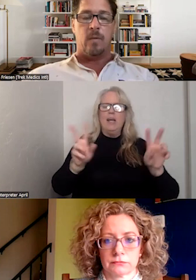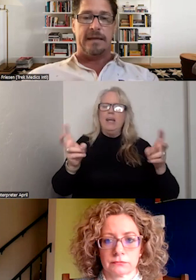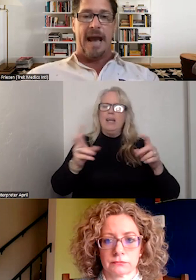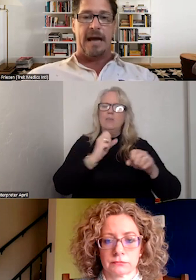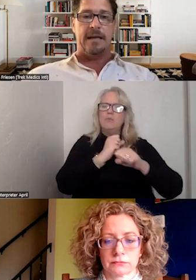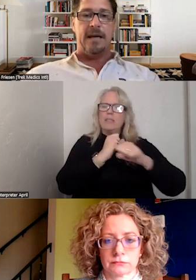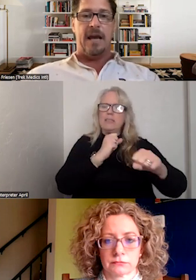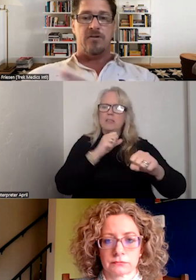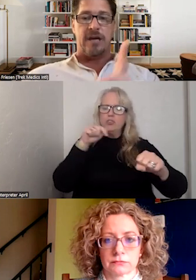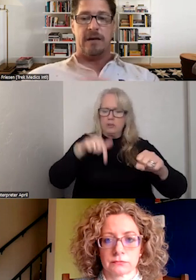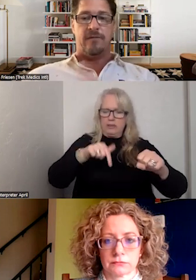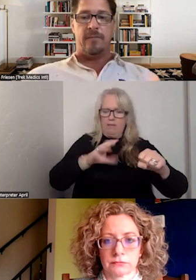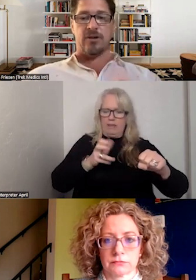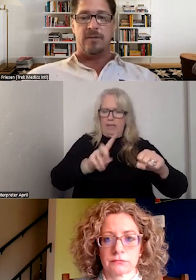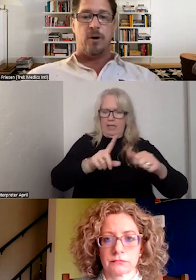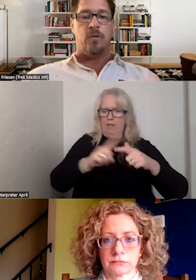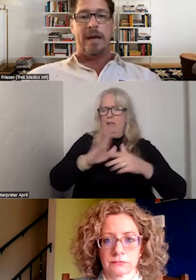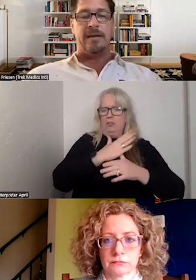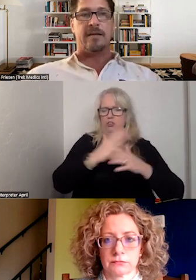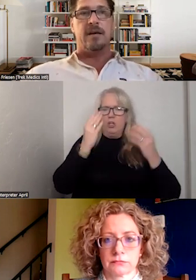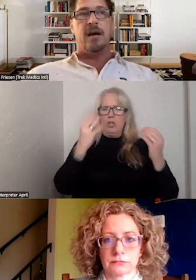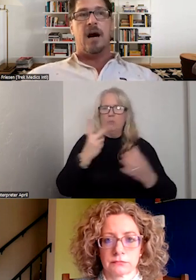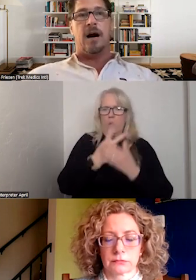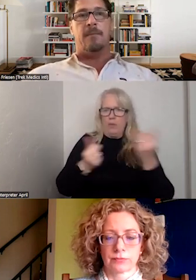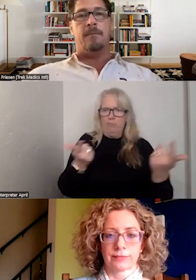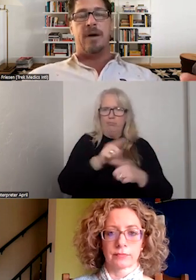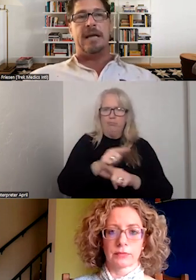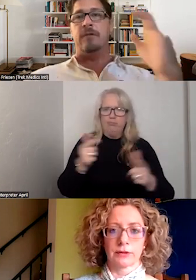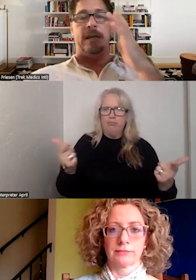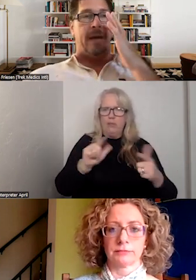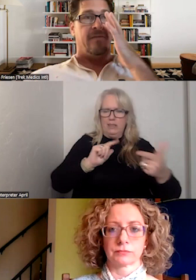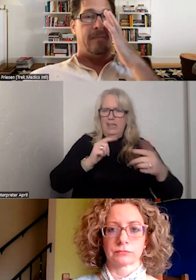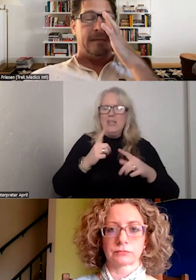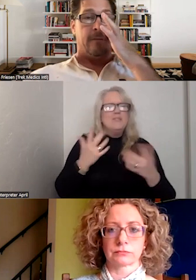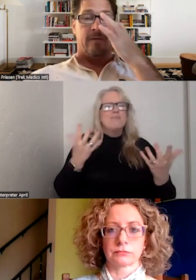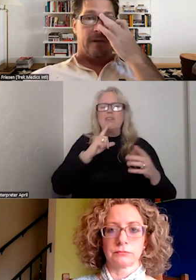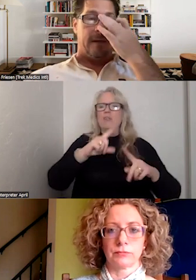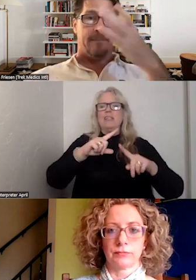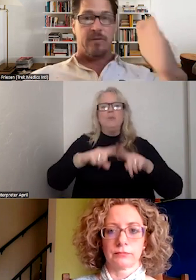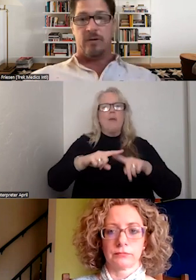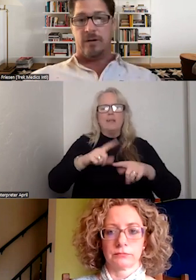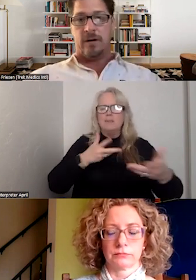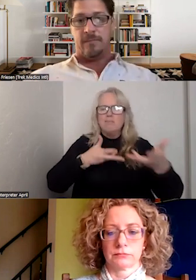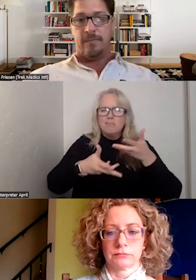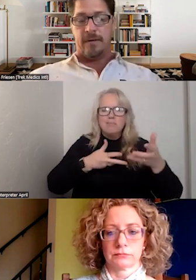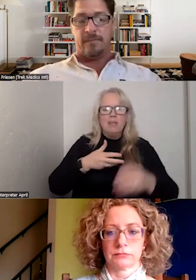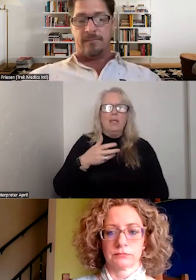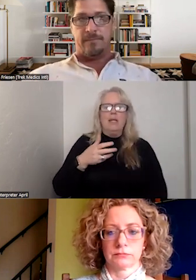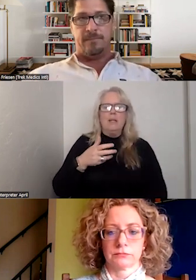the 911 CAD and share information both ways. But it really depends. I mean, there was an episode,